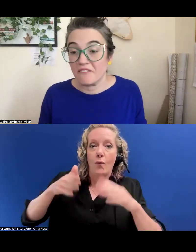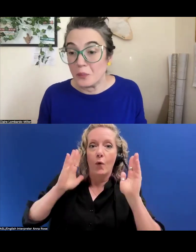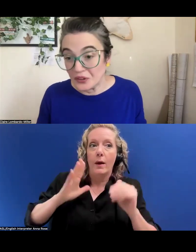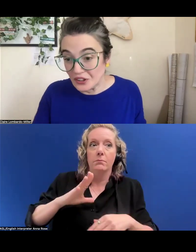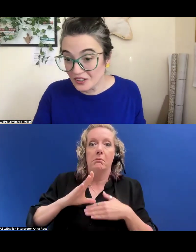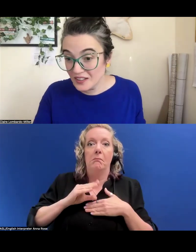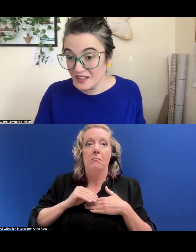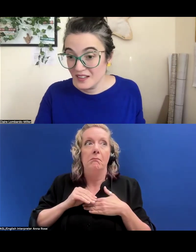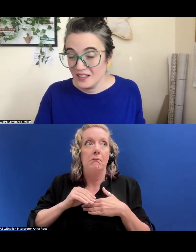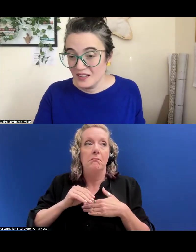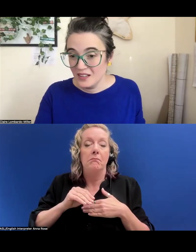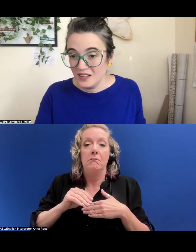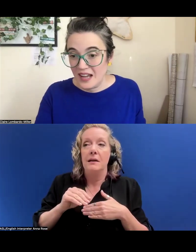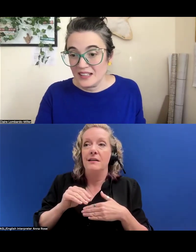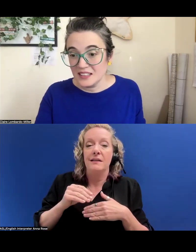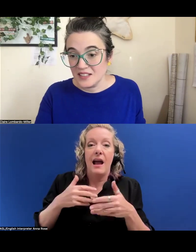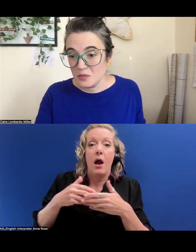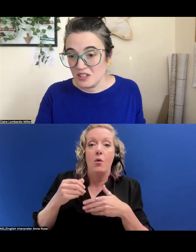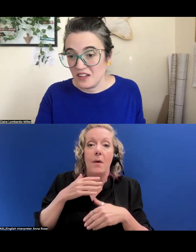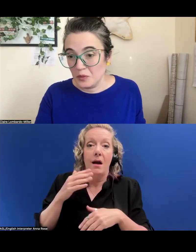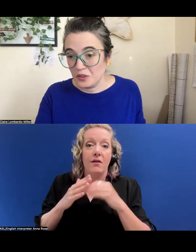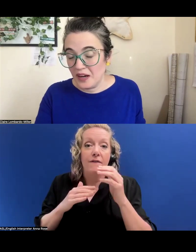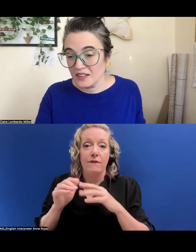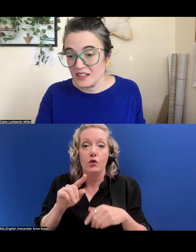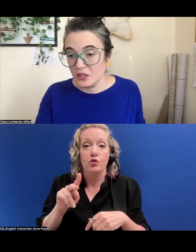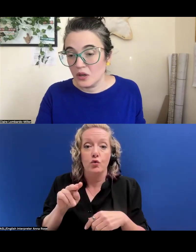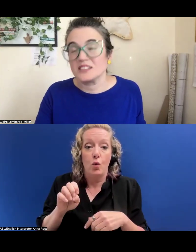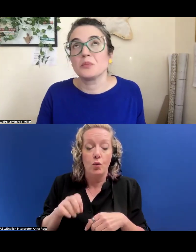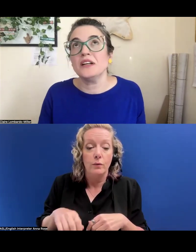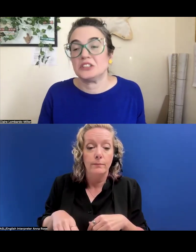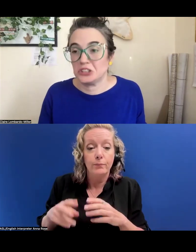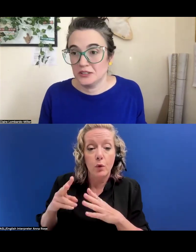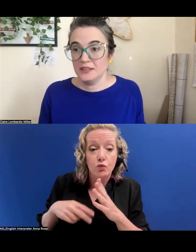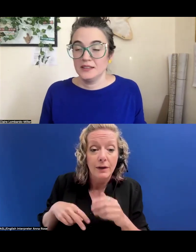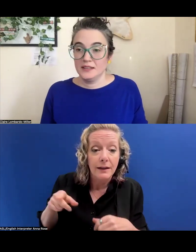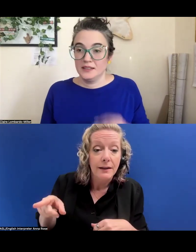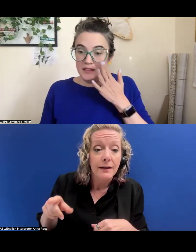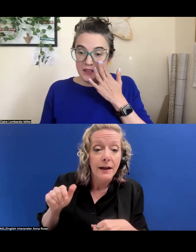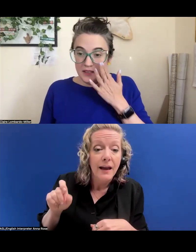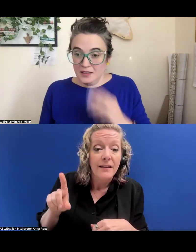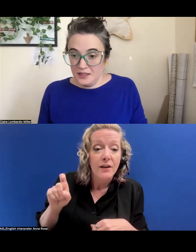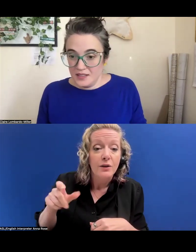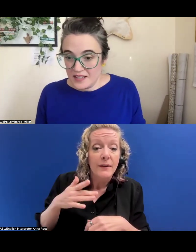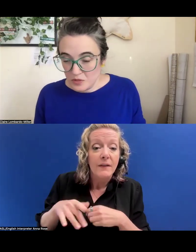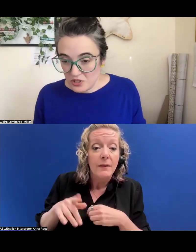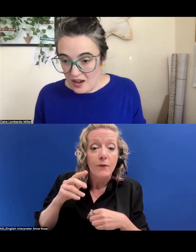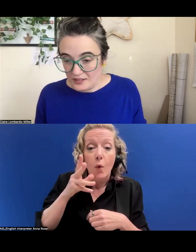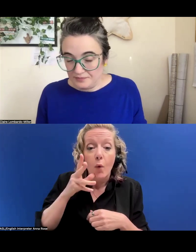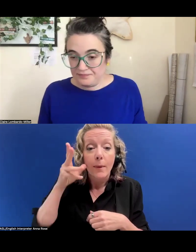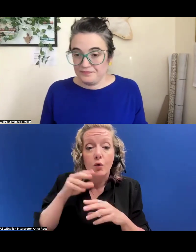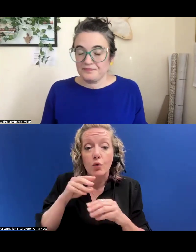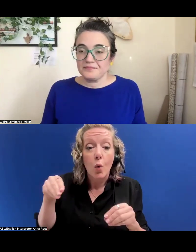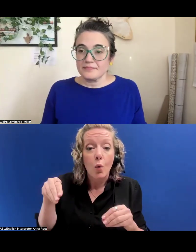the unfamiliar. ASL needs to be available to parents at no cost. Preach, says